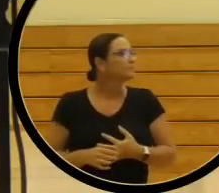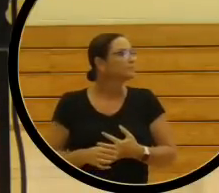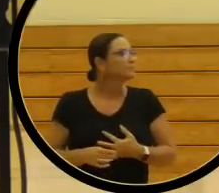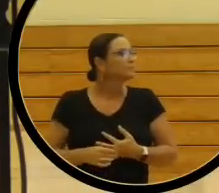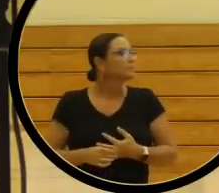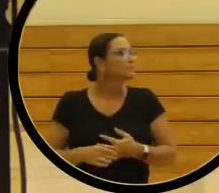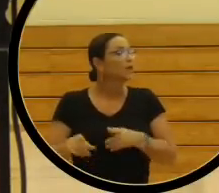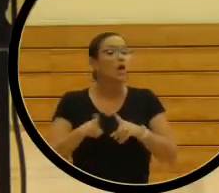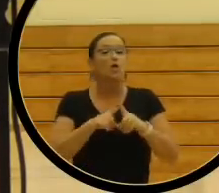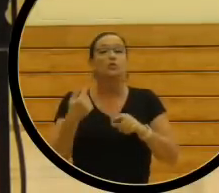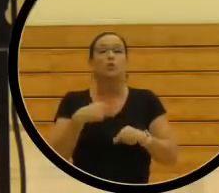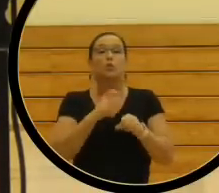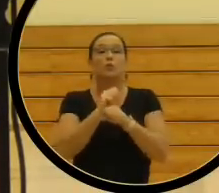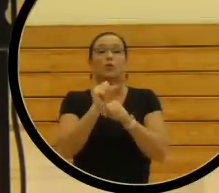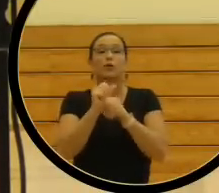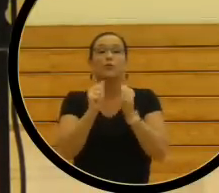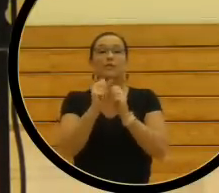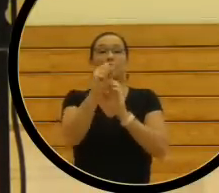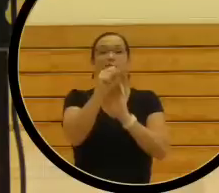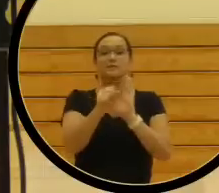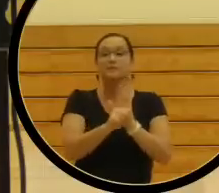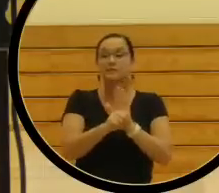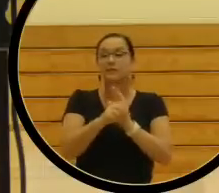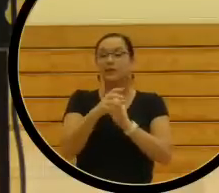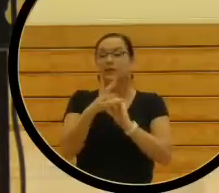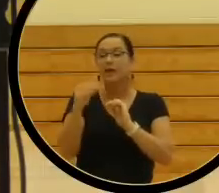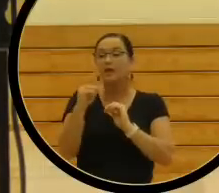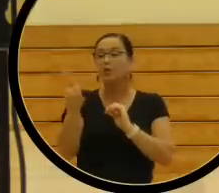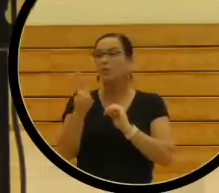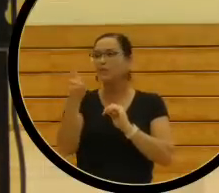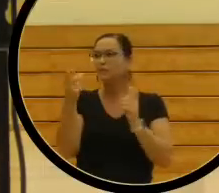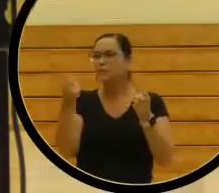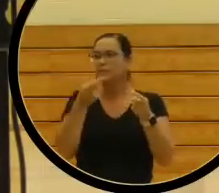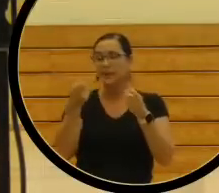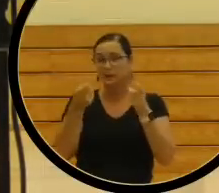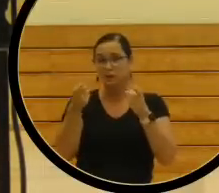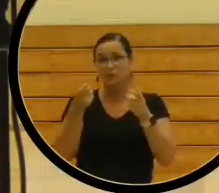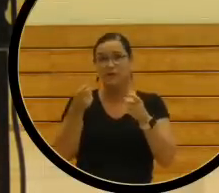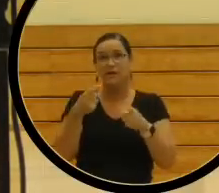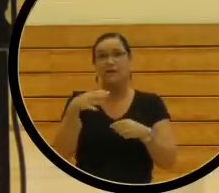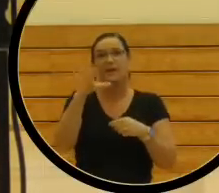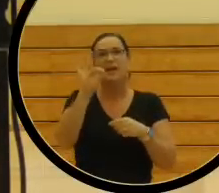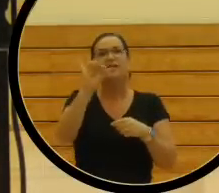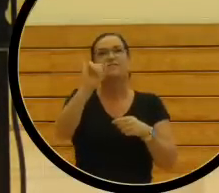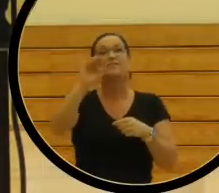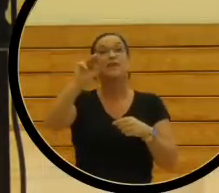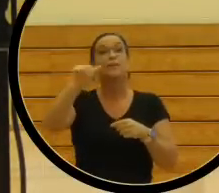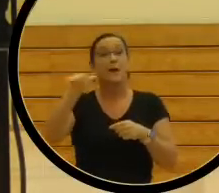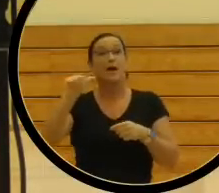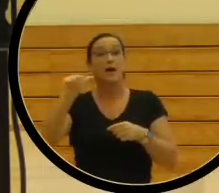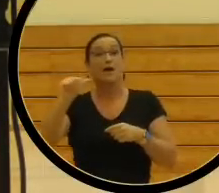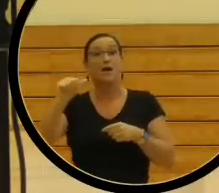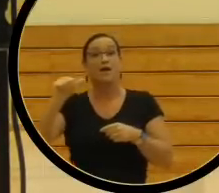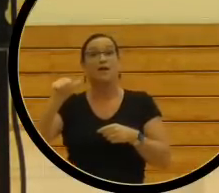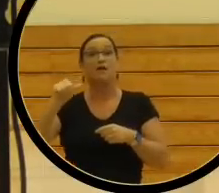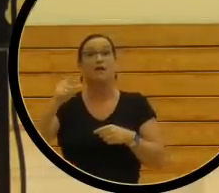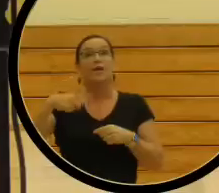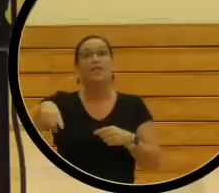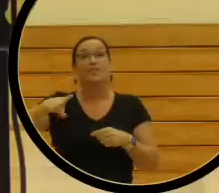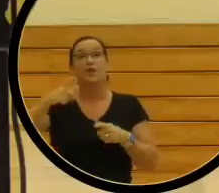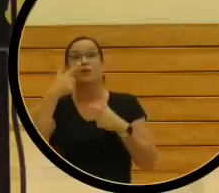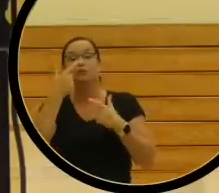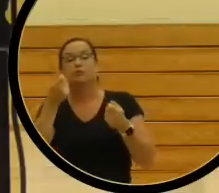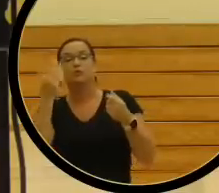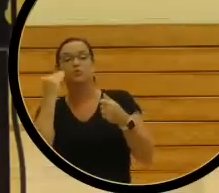We've also been working with State Emergency Management and FEMA. They get the daily updates. They're interested in what Mauna Loa is doing as